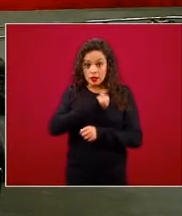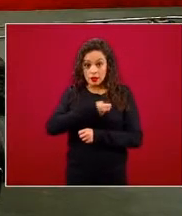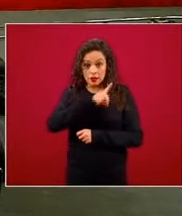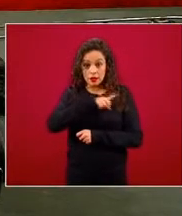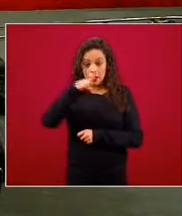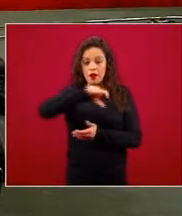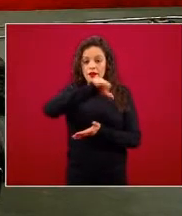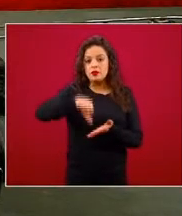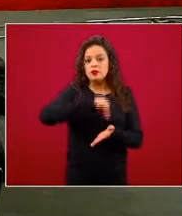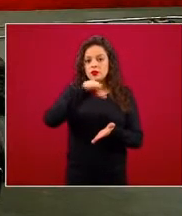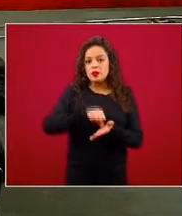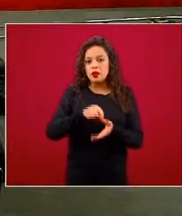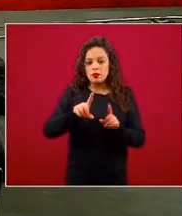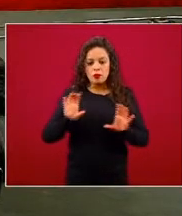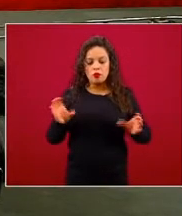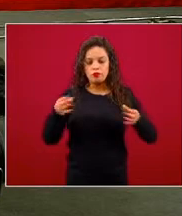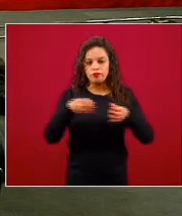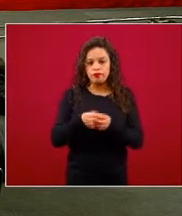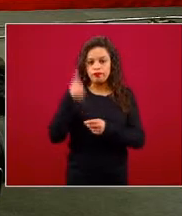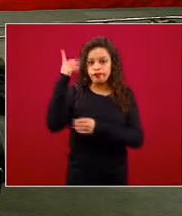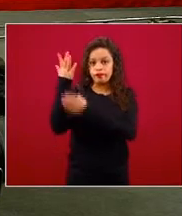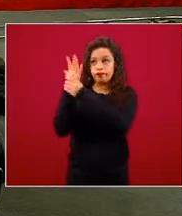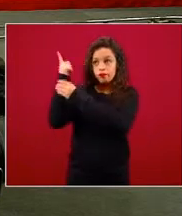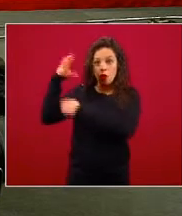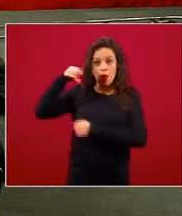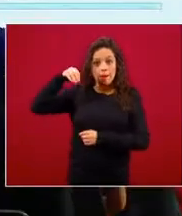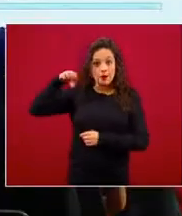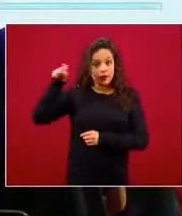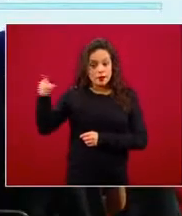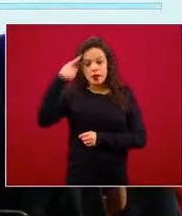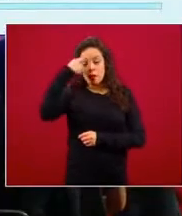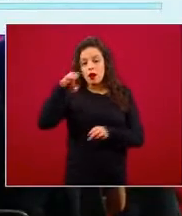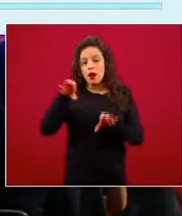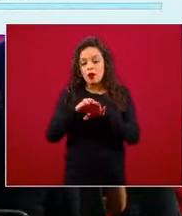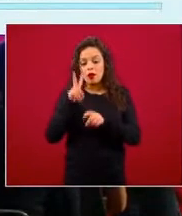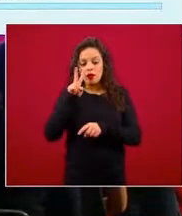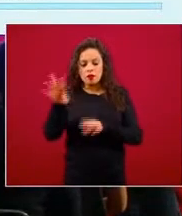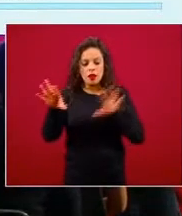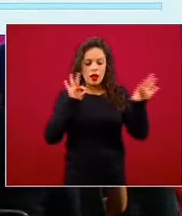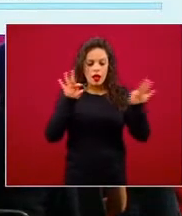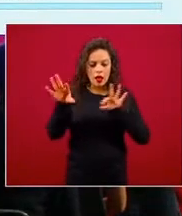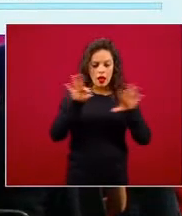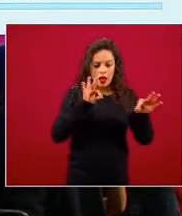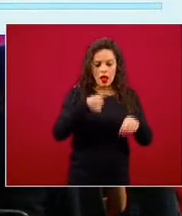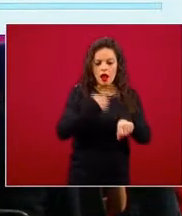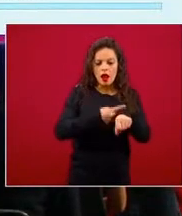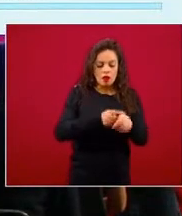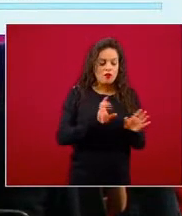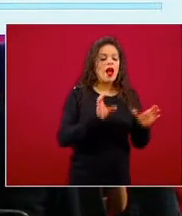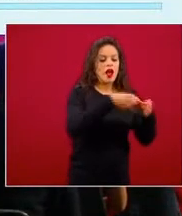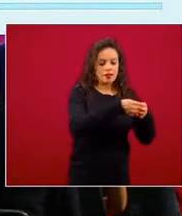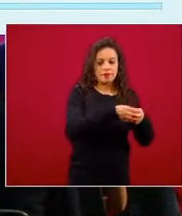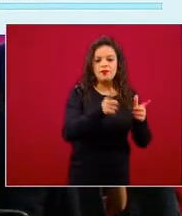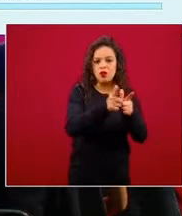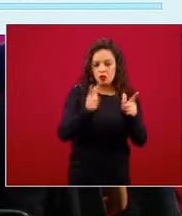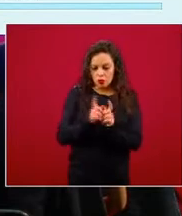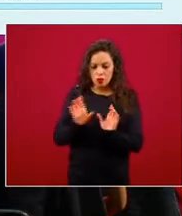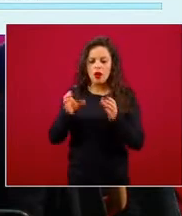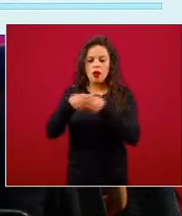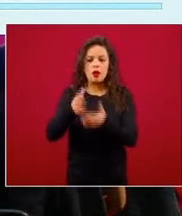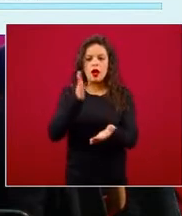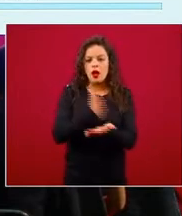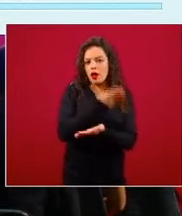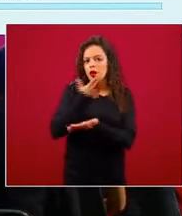collaborative organization with the WHO for disease classification. So what you see